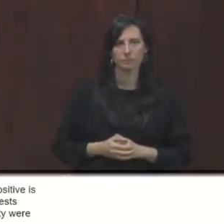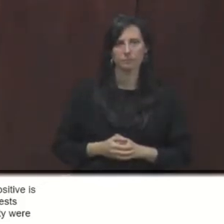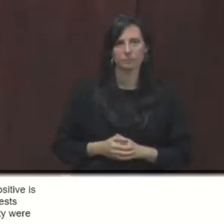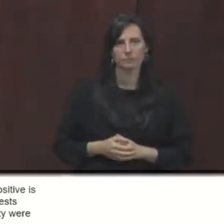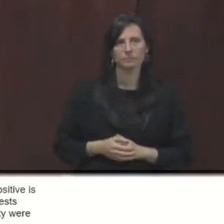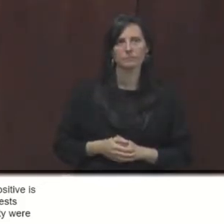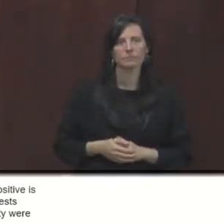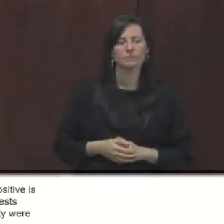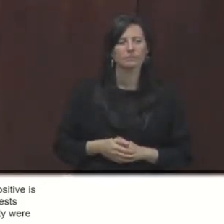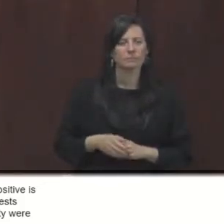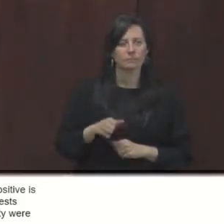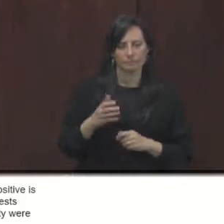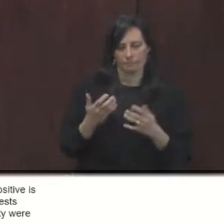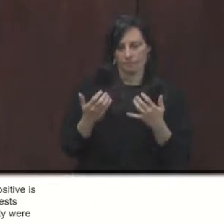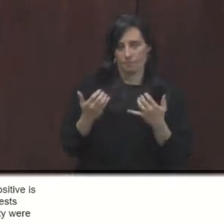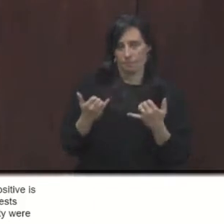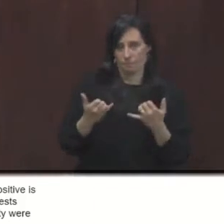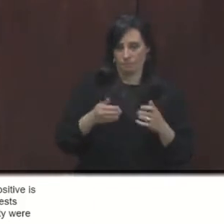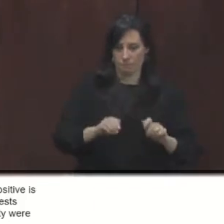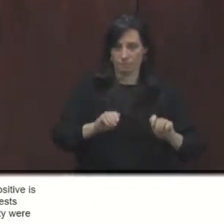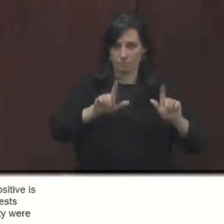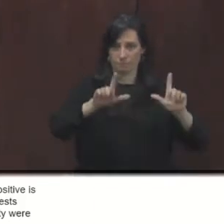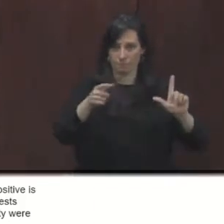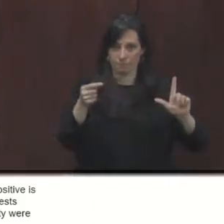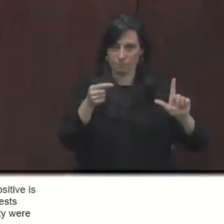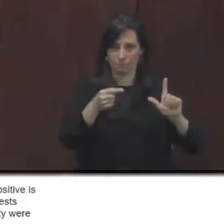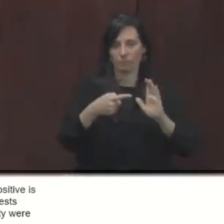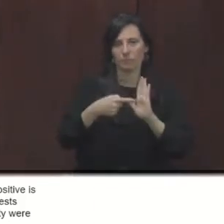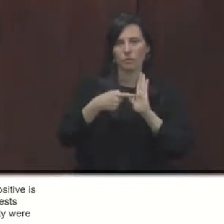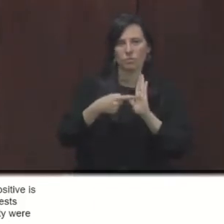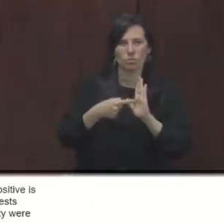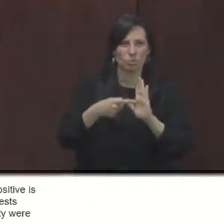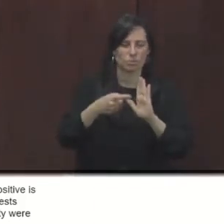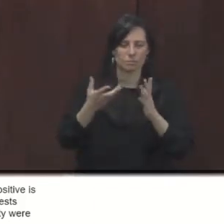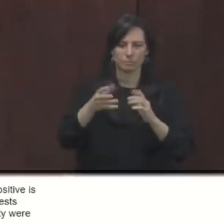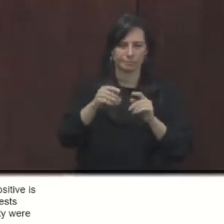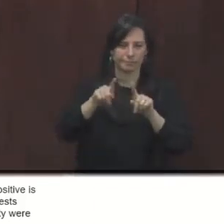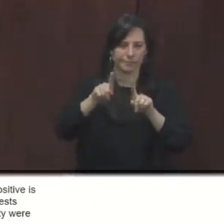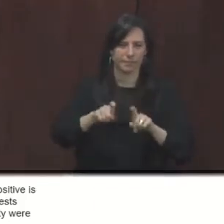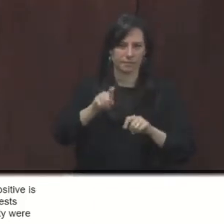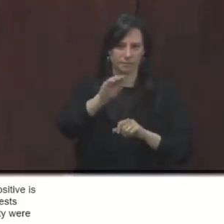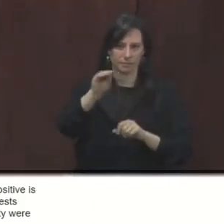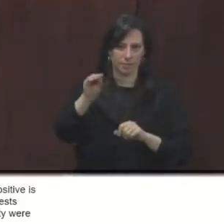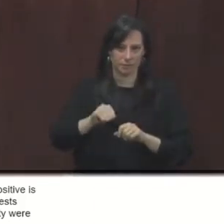slides ago, this just shows you what the percent positivity looks like across our state.